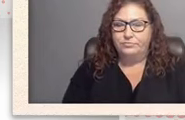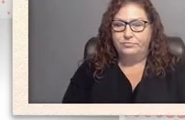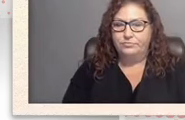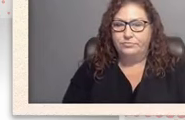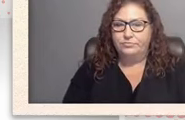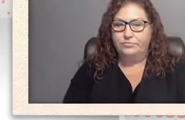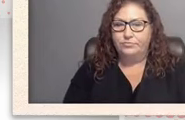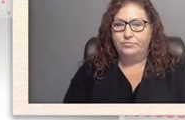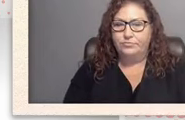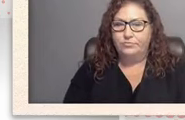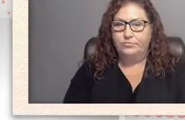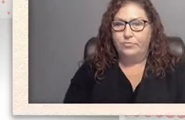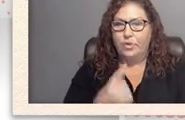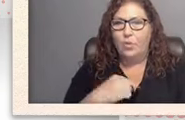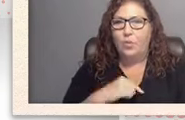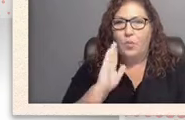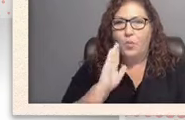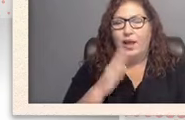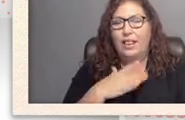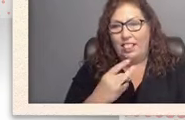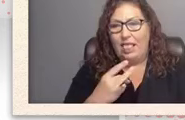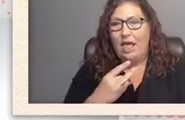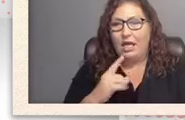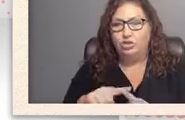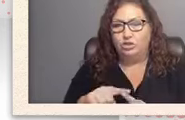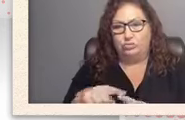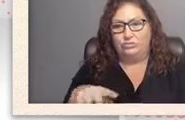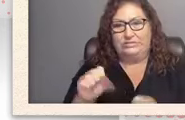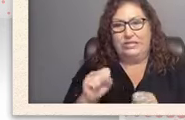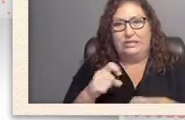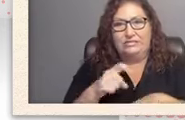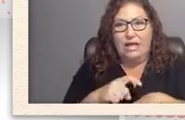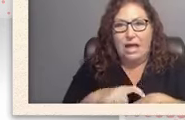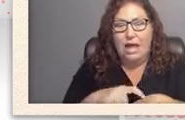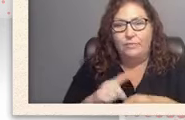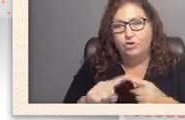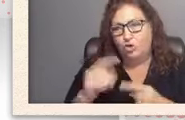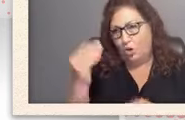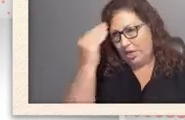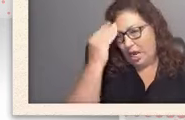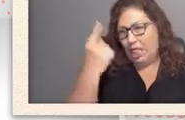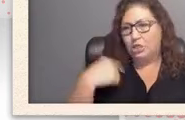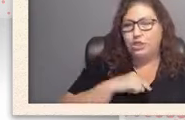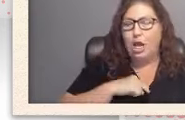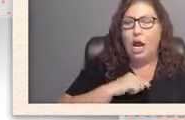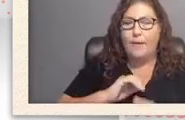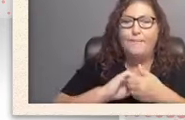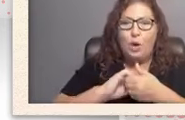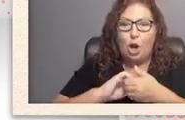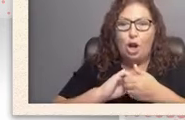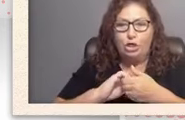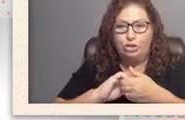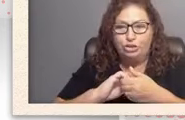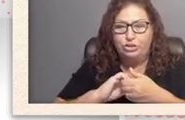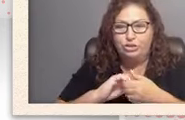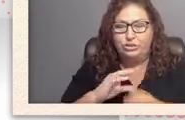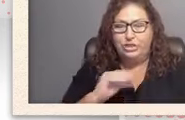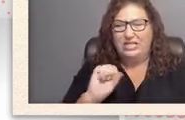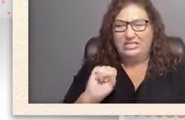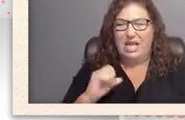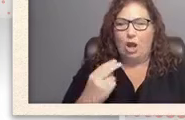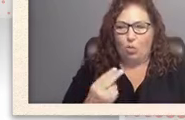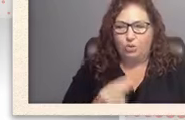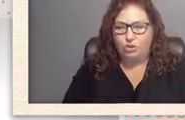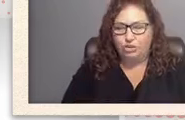We would like to take this time to acknowledge our partners and stakeholders in